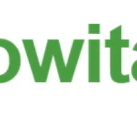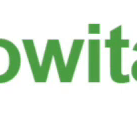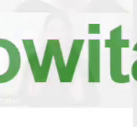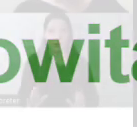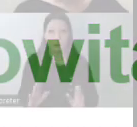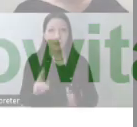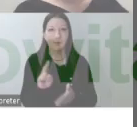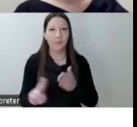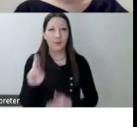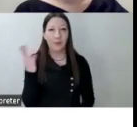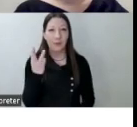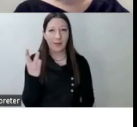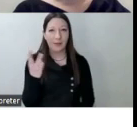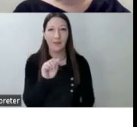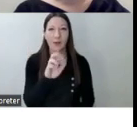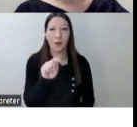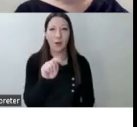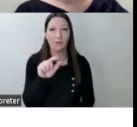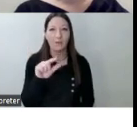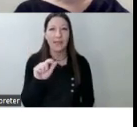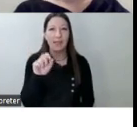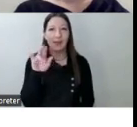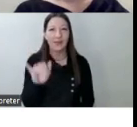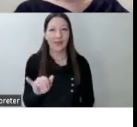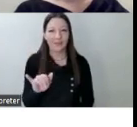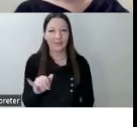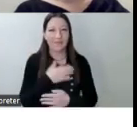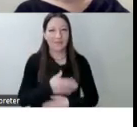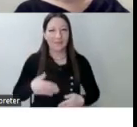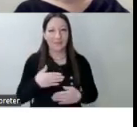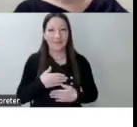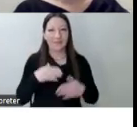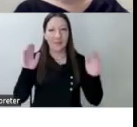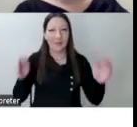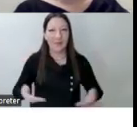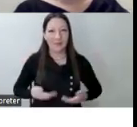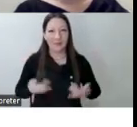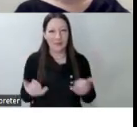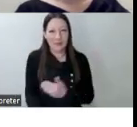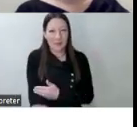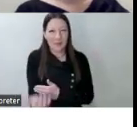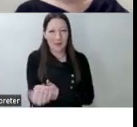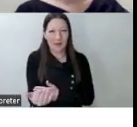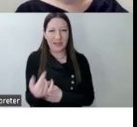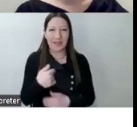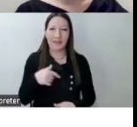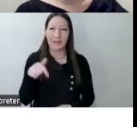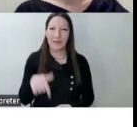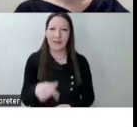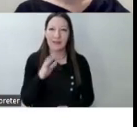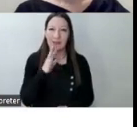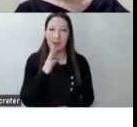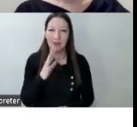Winnipeg. It's my pleasure to welcome you this morning to a talk by Amy Mazowita entitled Life of